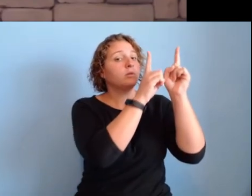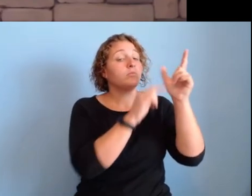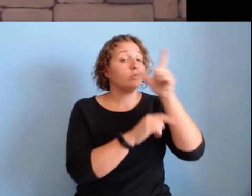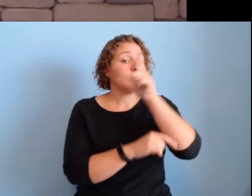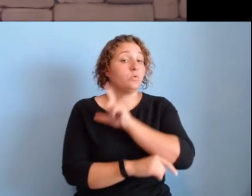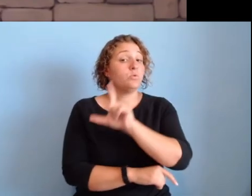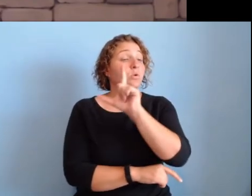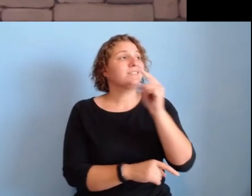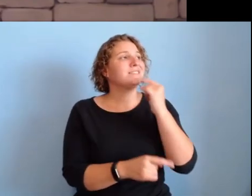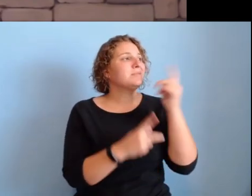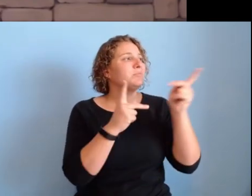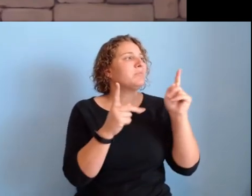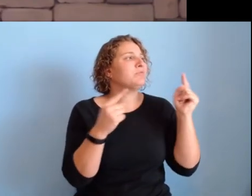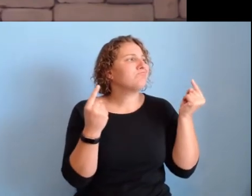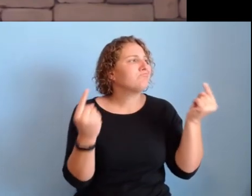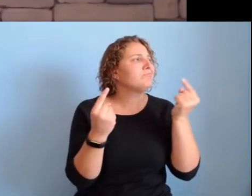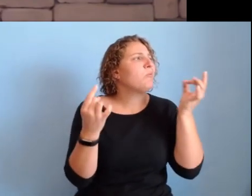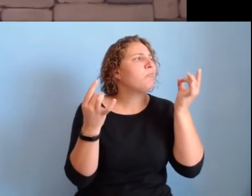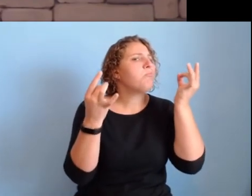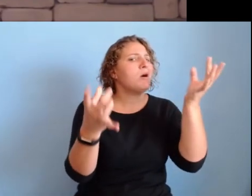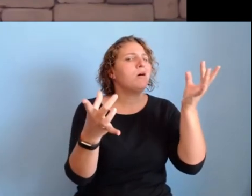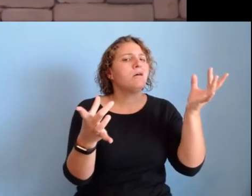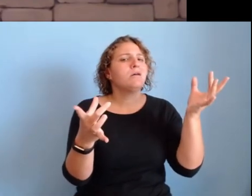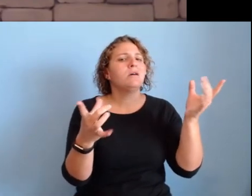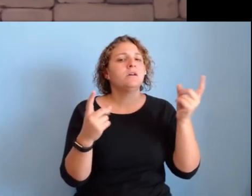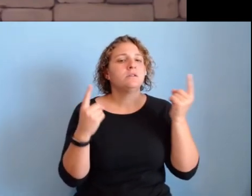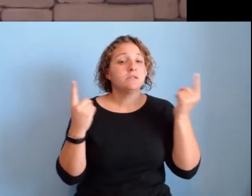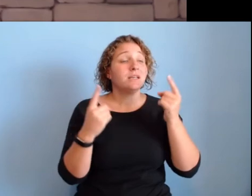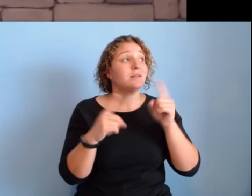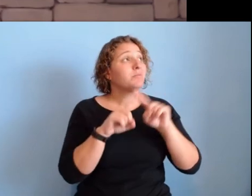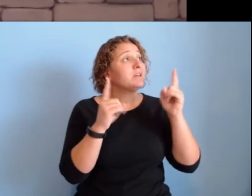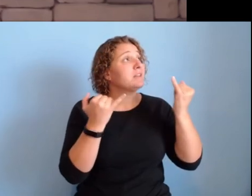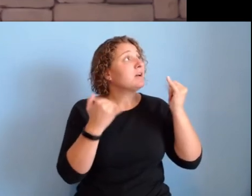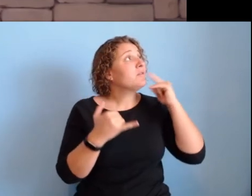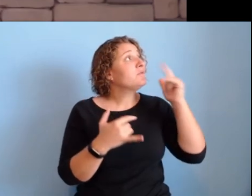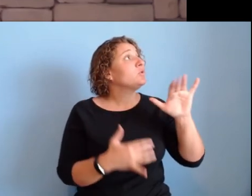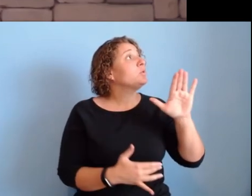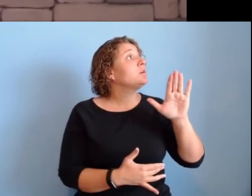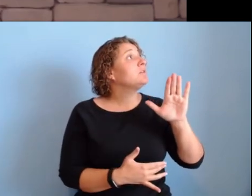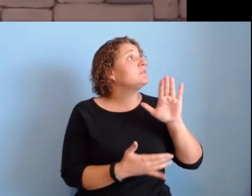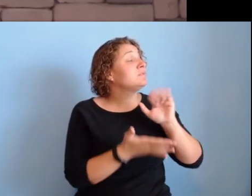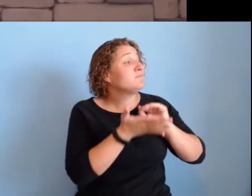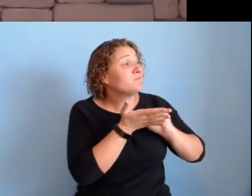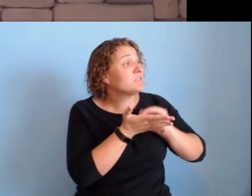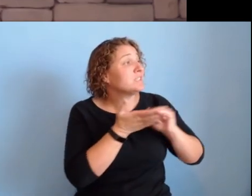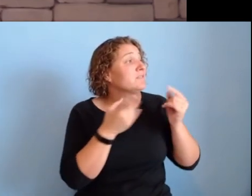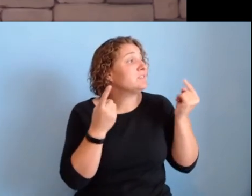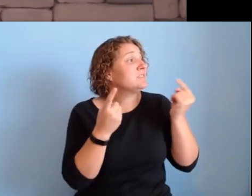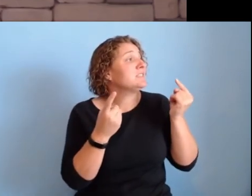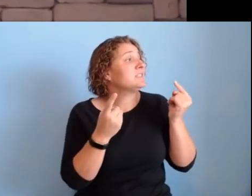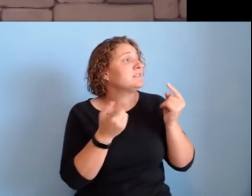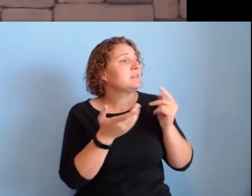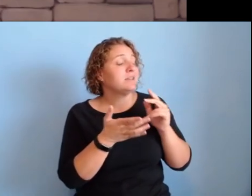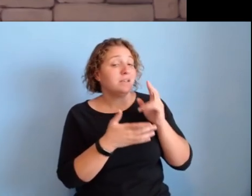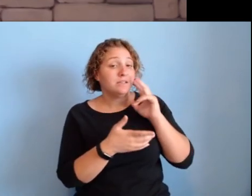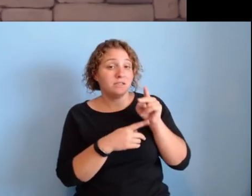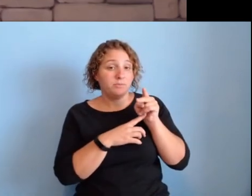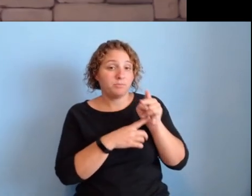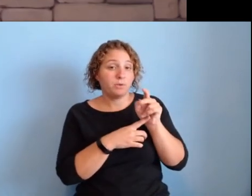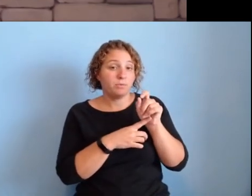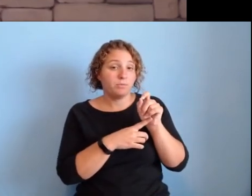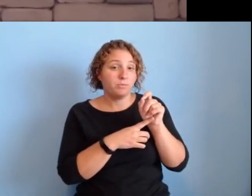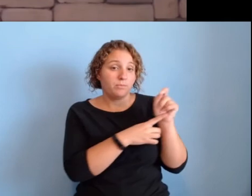They've made them gods of gold. Yet now, if thou will forgive their sin, hyphen slash semi-colon, pause,